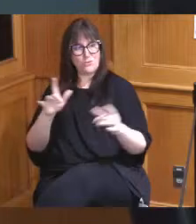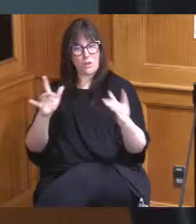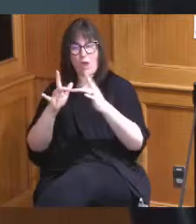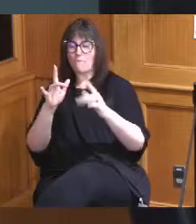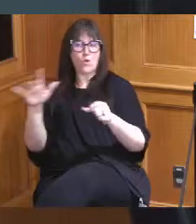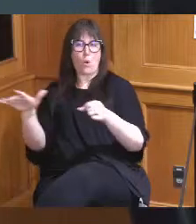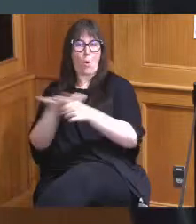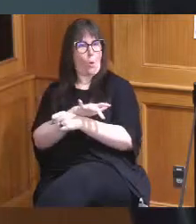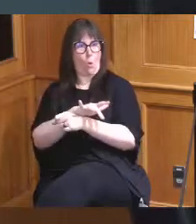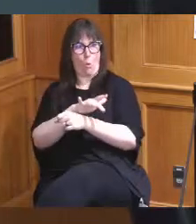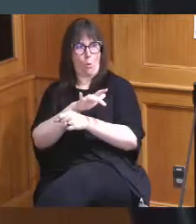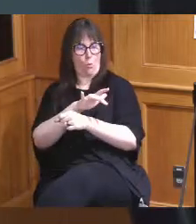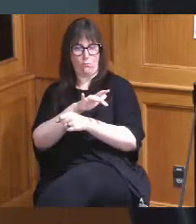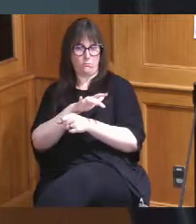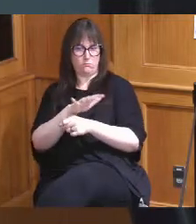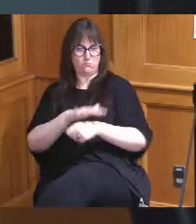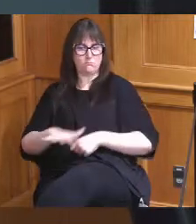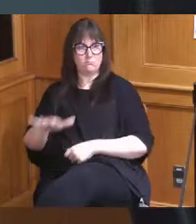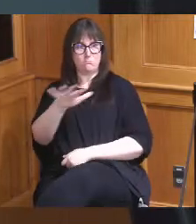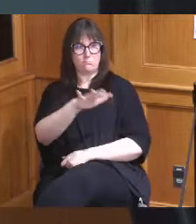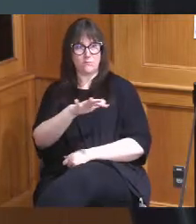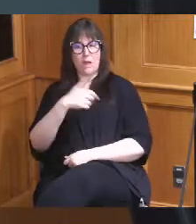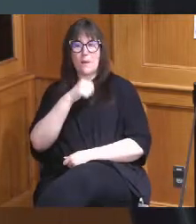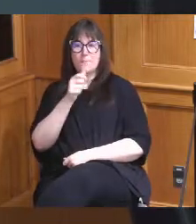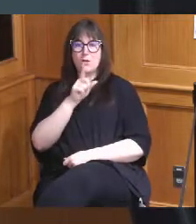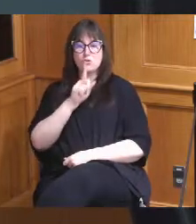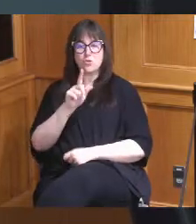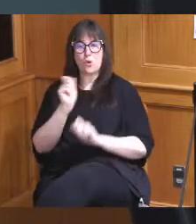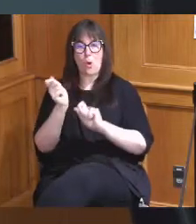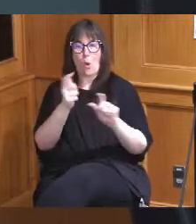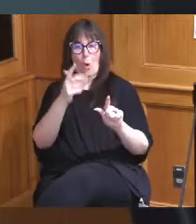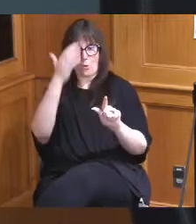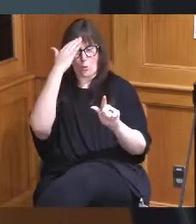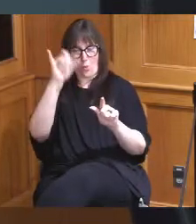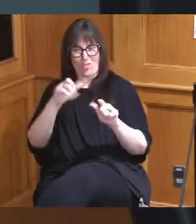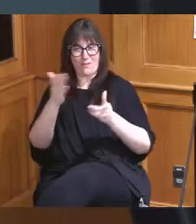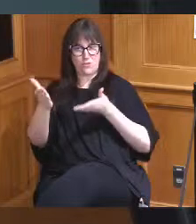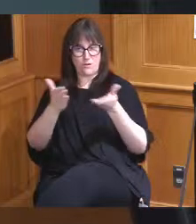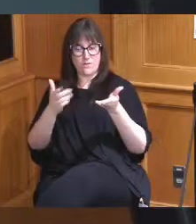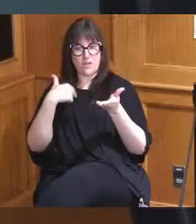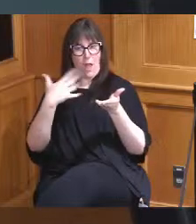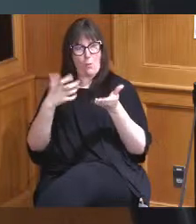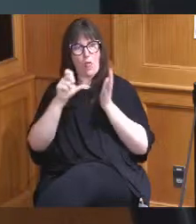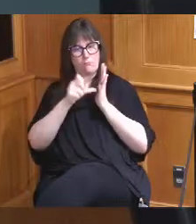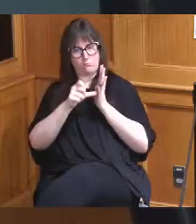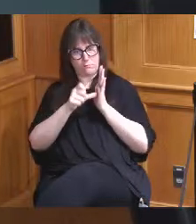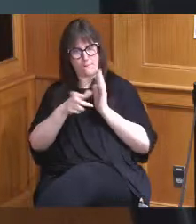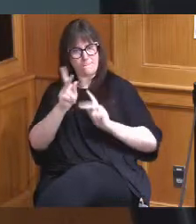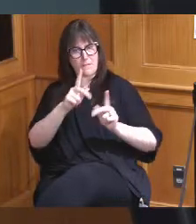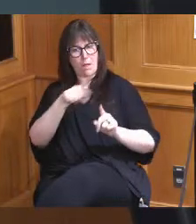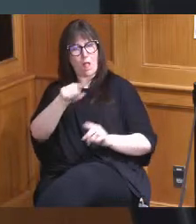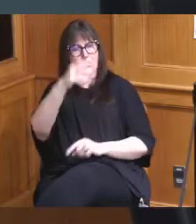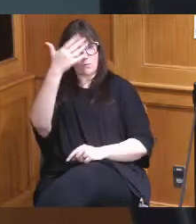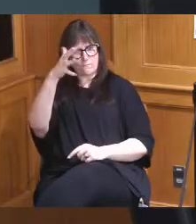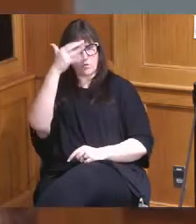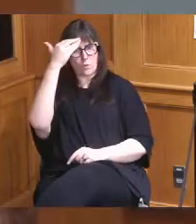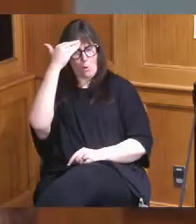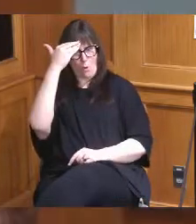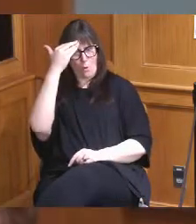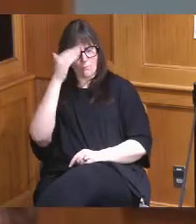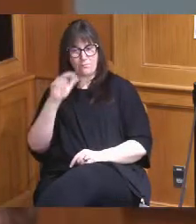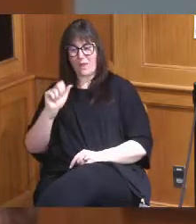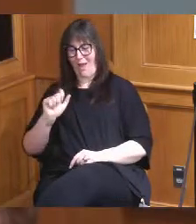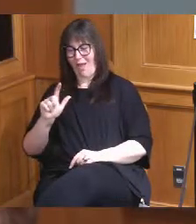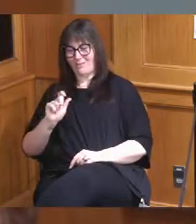county campus, because I'm not sure everybody's aware of the service. So I just want to highlight that and make sure that people have access to it. Alex Martin